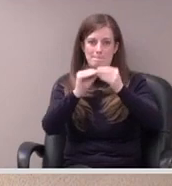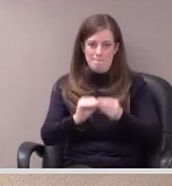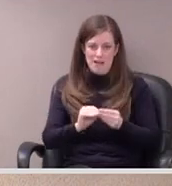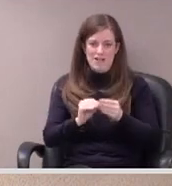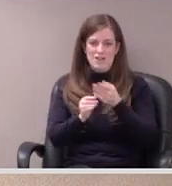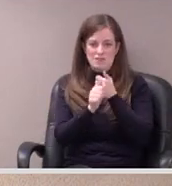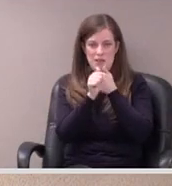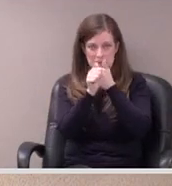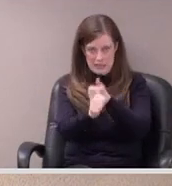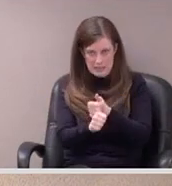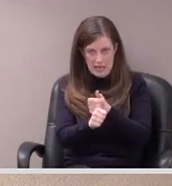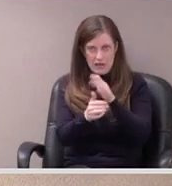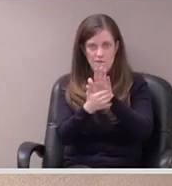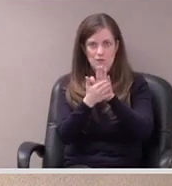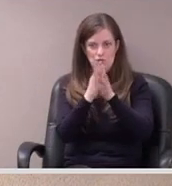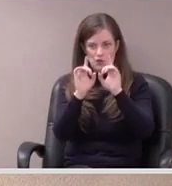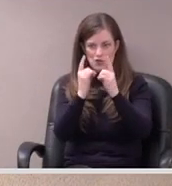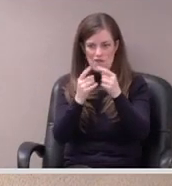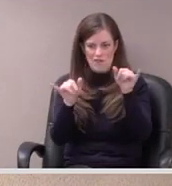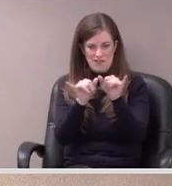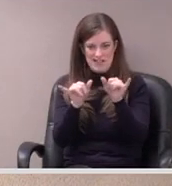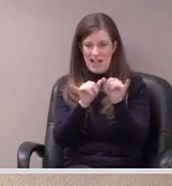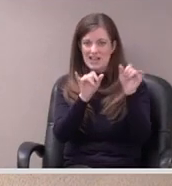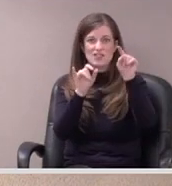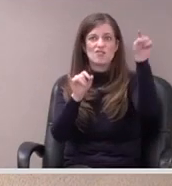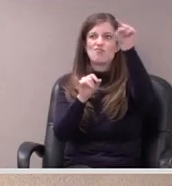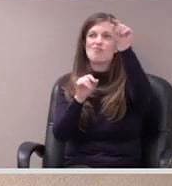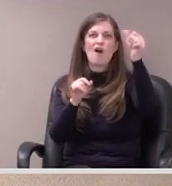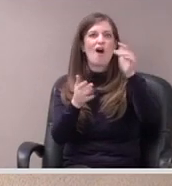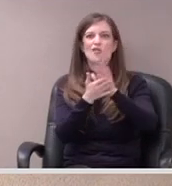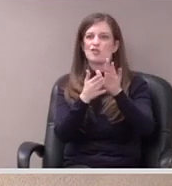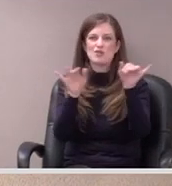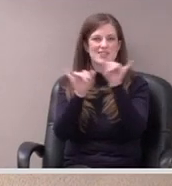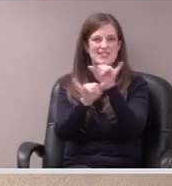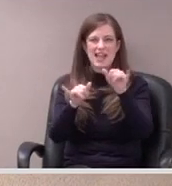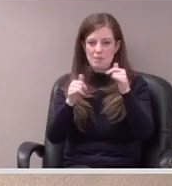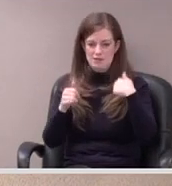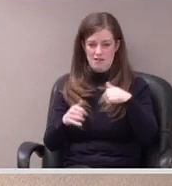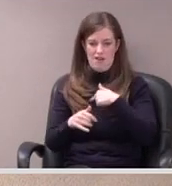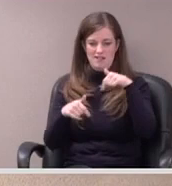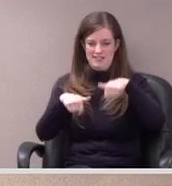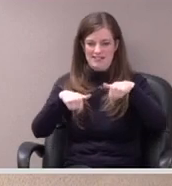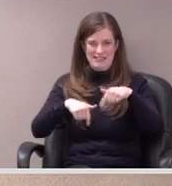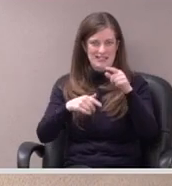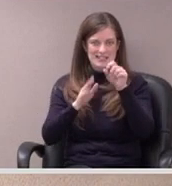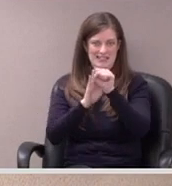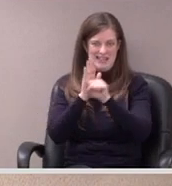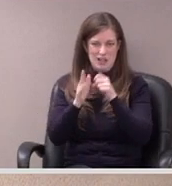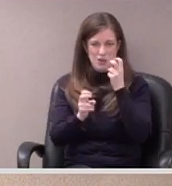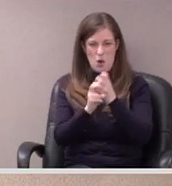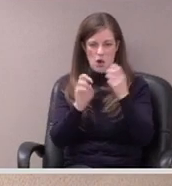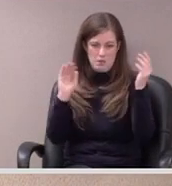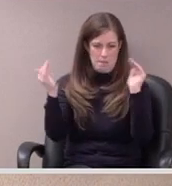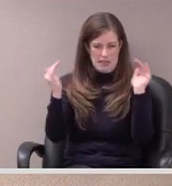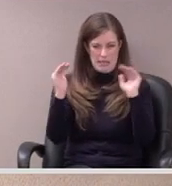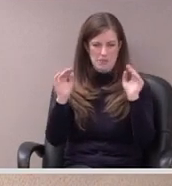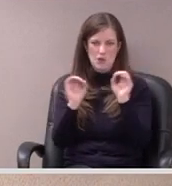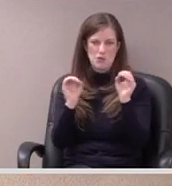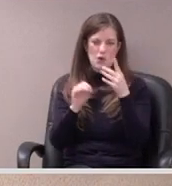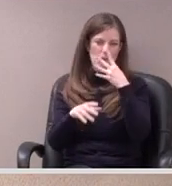school districts of our size, and there's not another school district of our size within the state, so it's really hard to make that comparison. Right. And so no one looks at